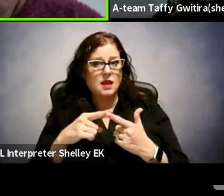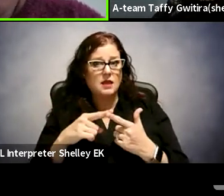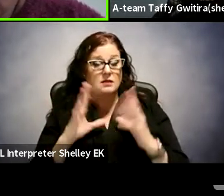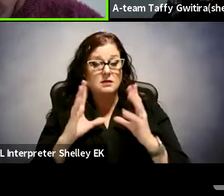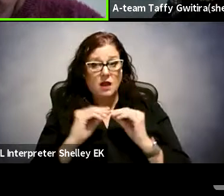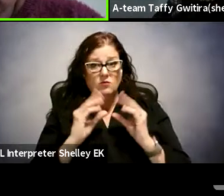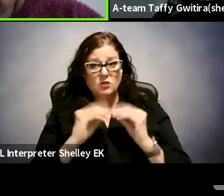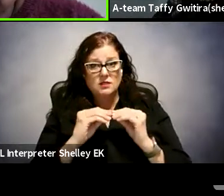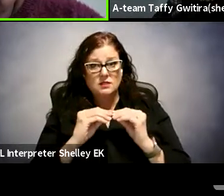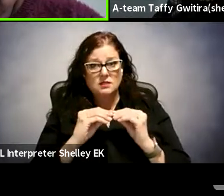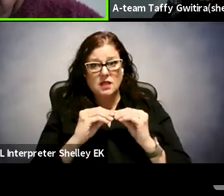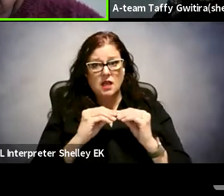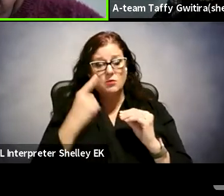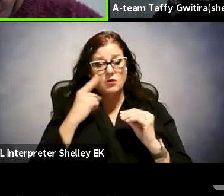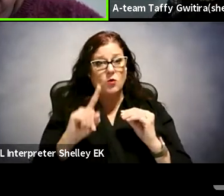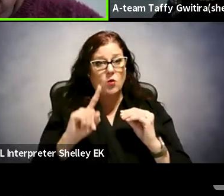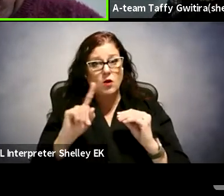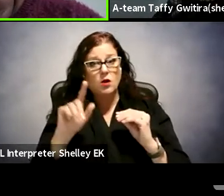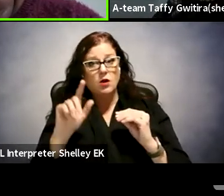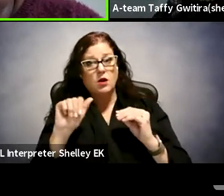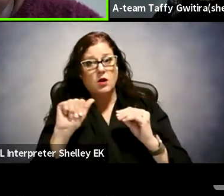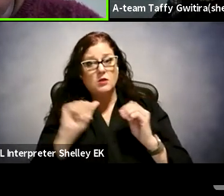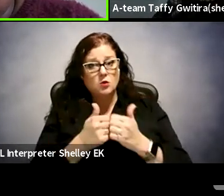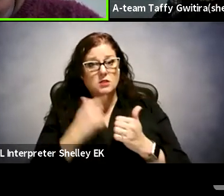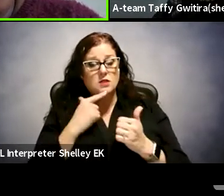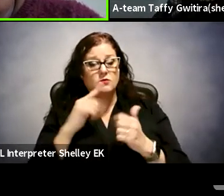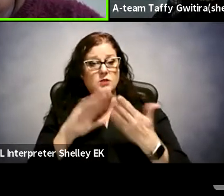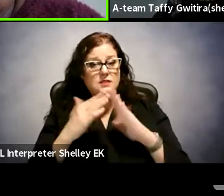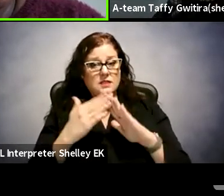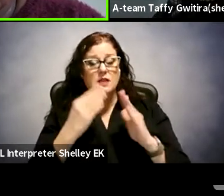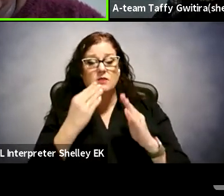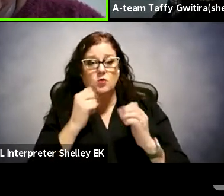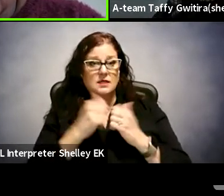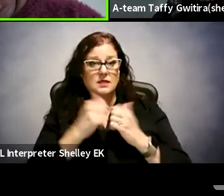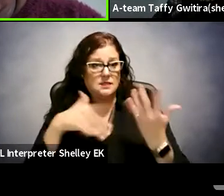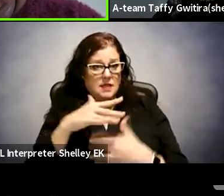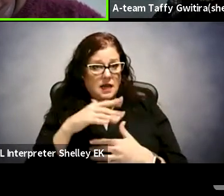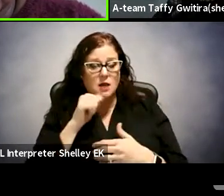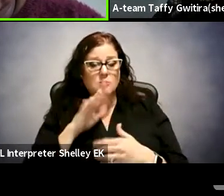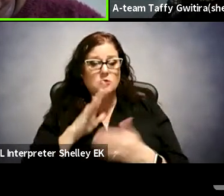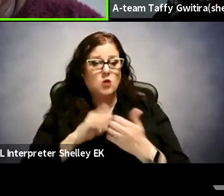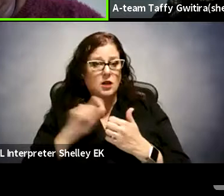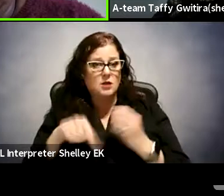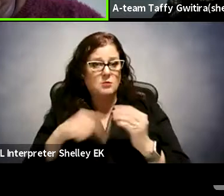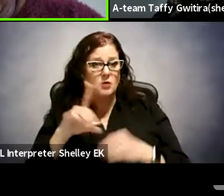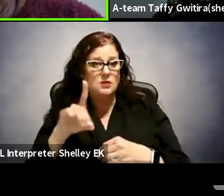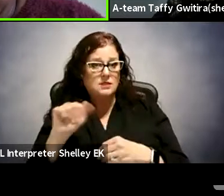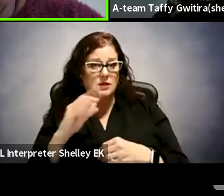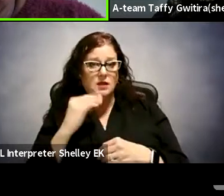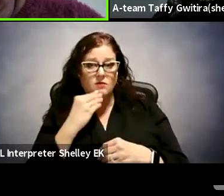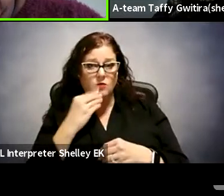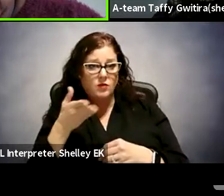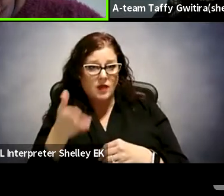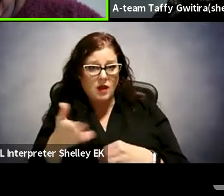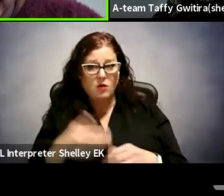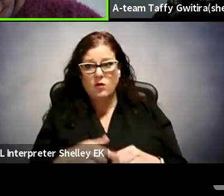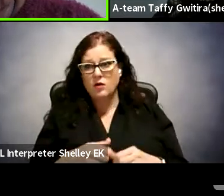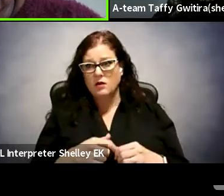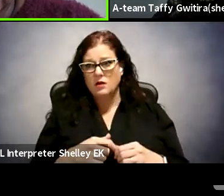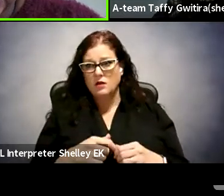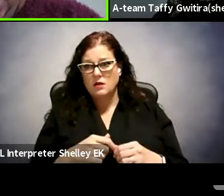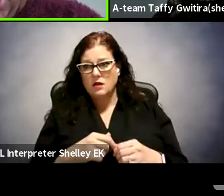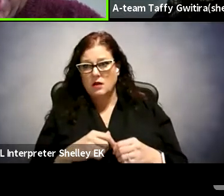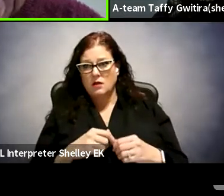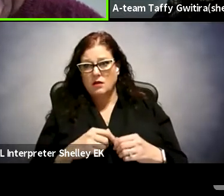conference for the Association for the Study of Food and Society. So I will be talking about disability and food there.